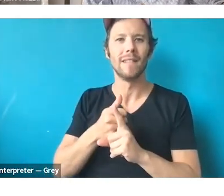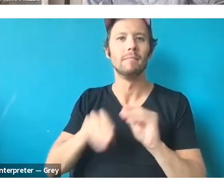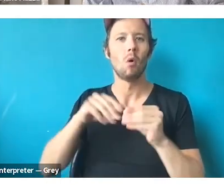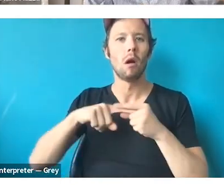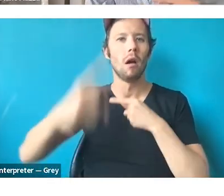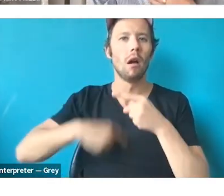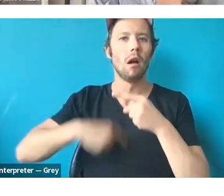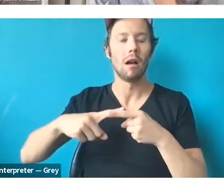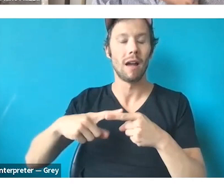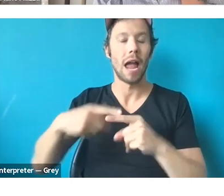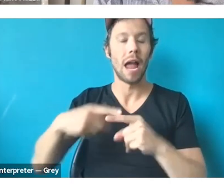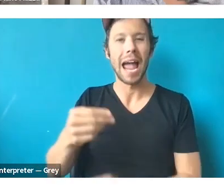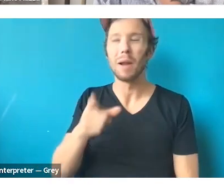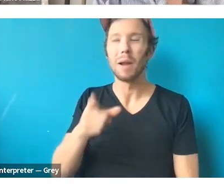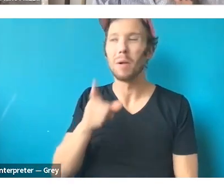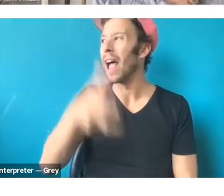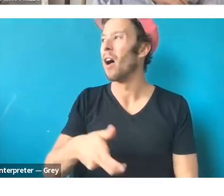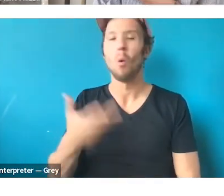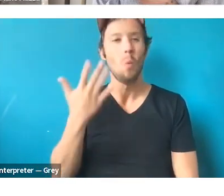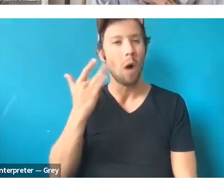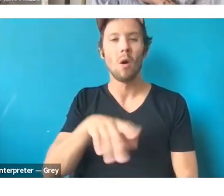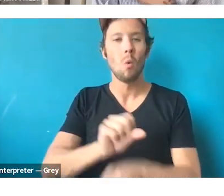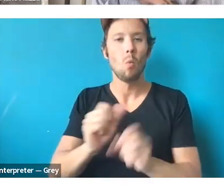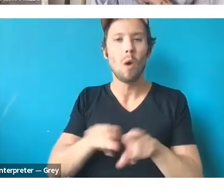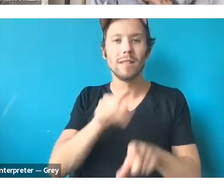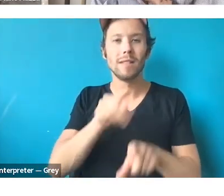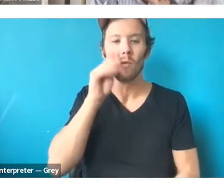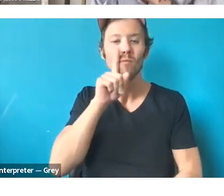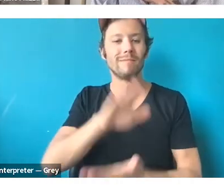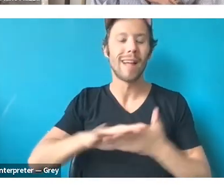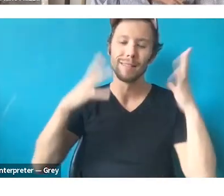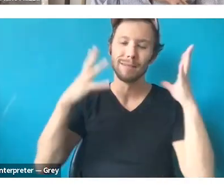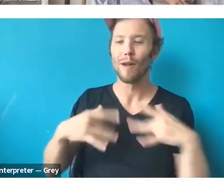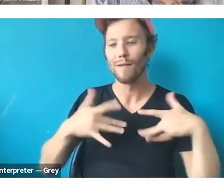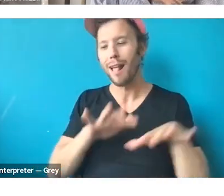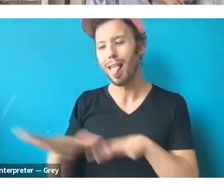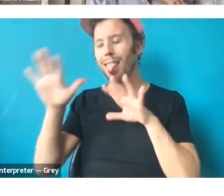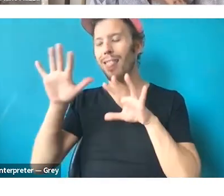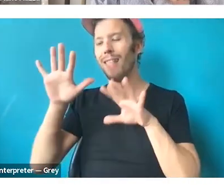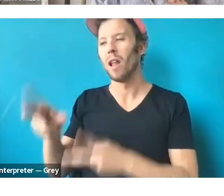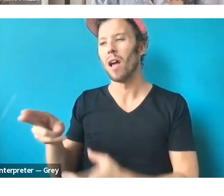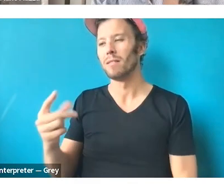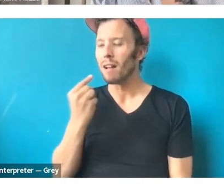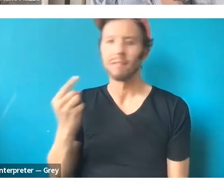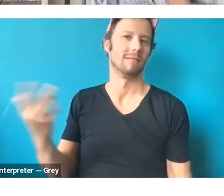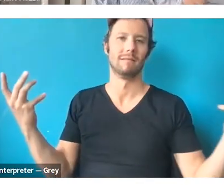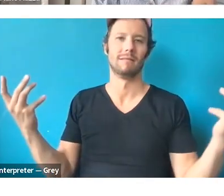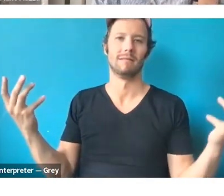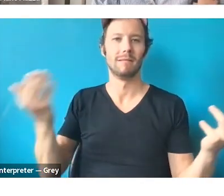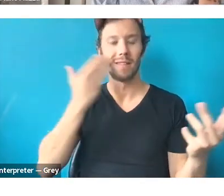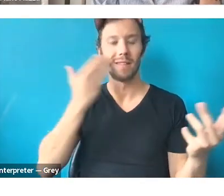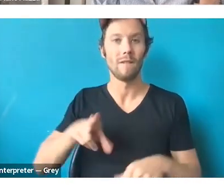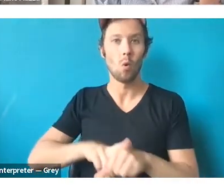of this into garbage as well. So what's exciting is that, yes, it's all going to compost,